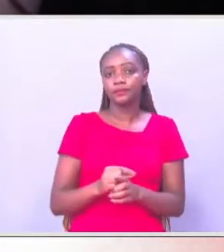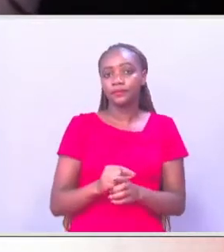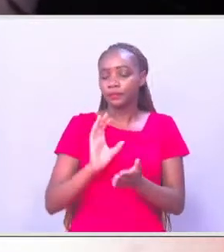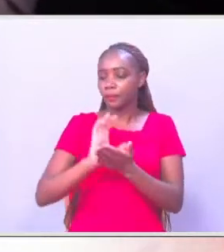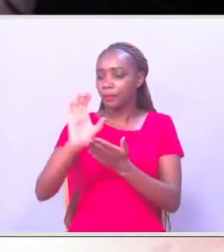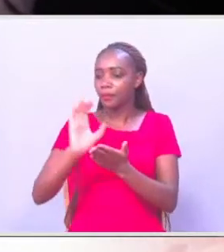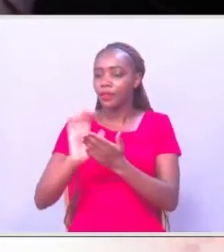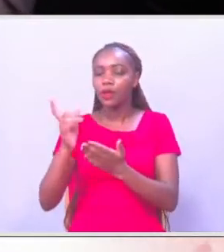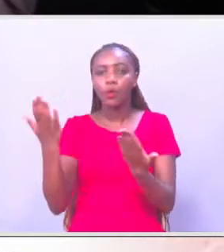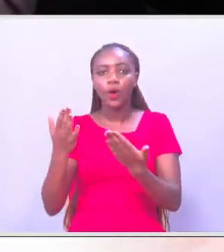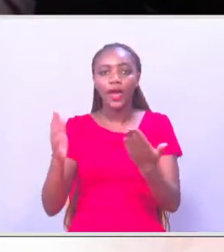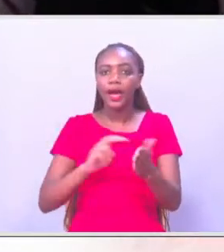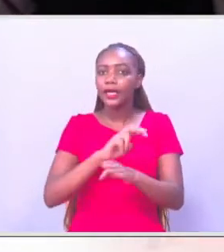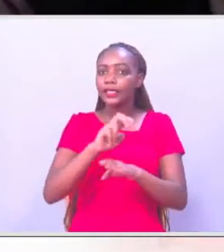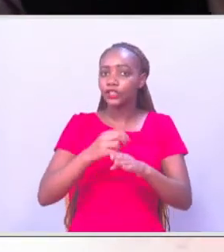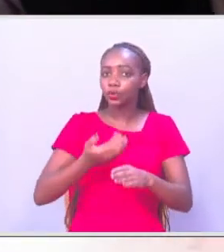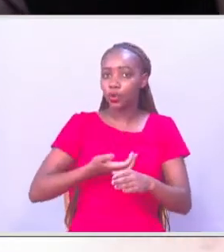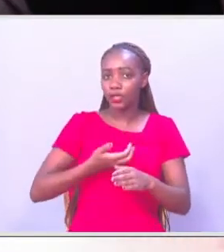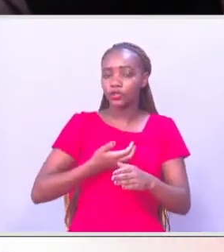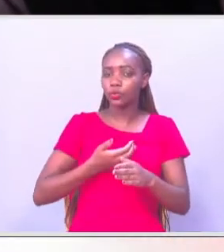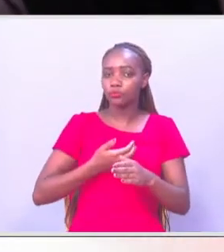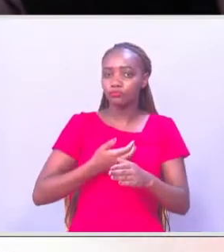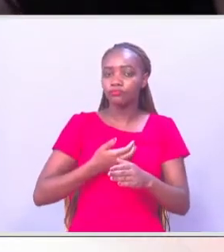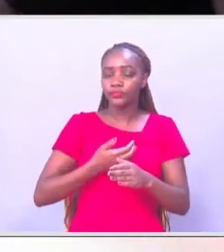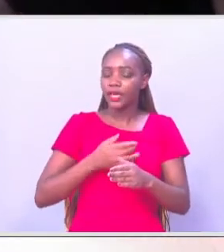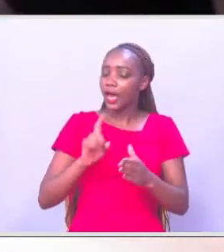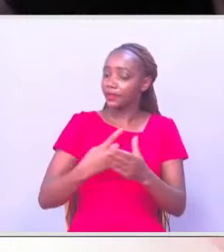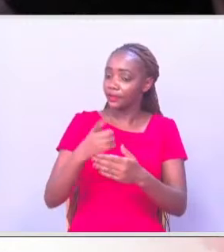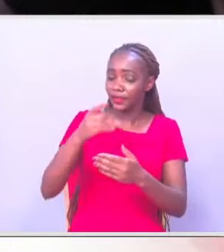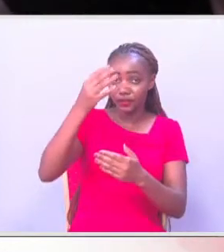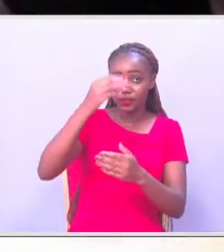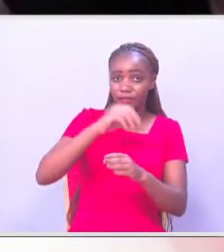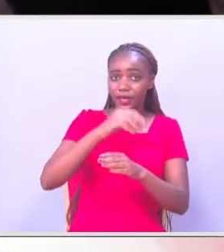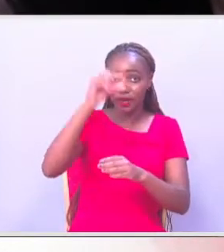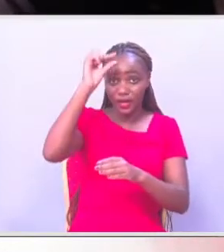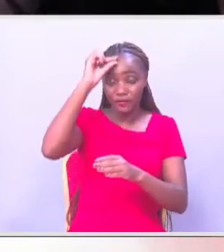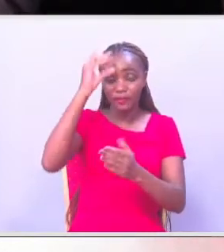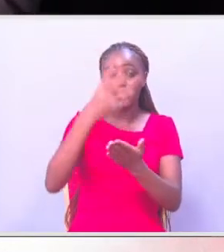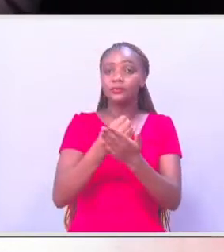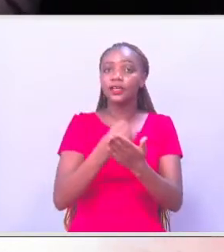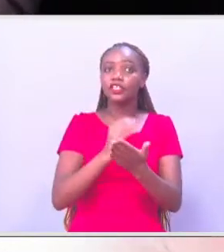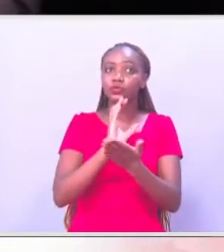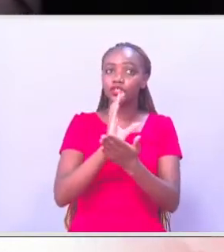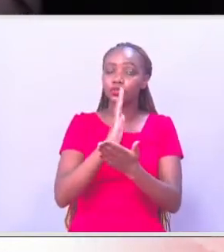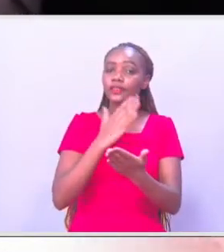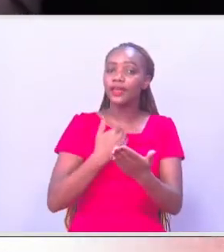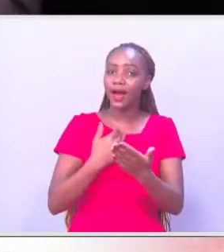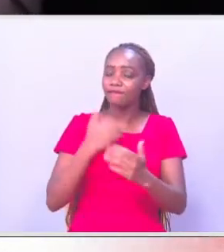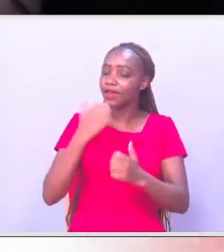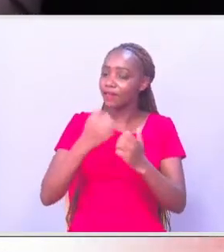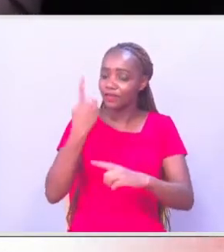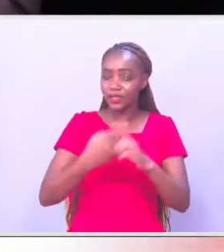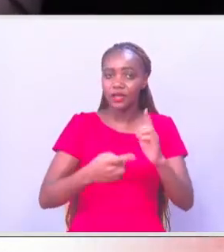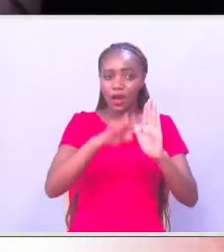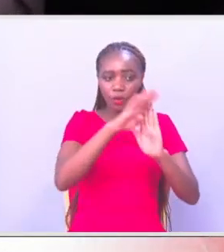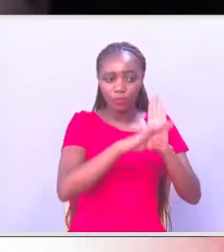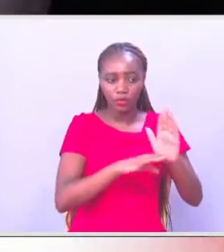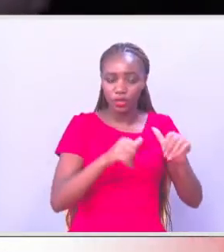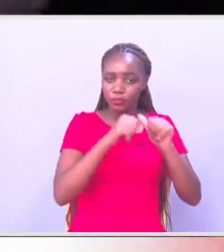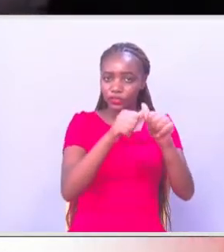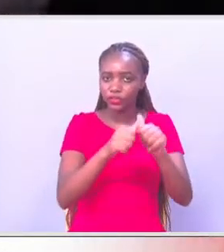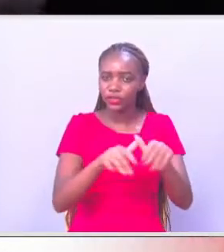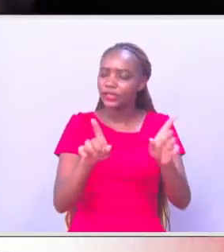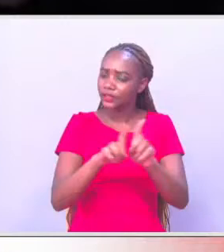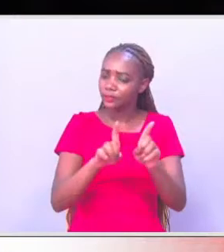Disabilities. Yeah? So this is government money. Every year to provide for free sunscreen lotions, to skin cancer treatment,